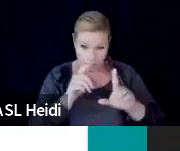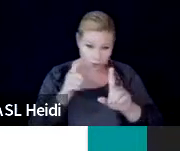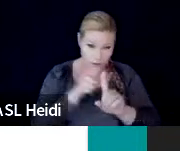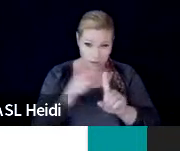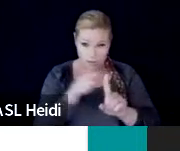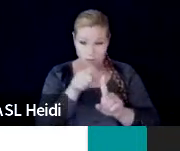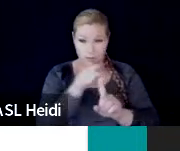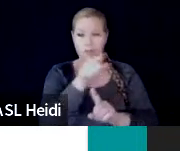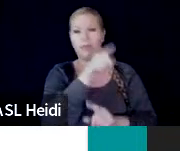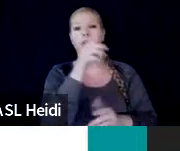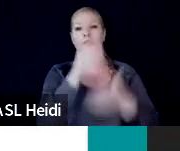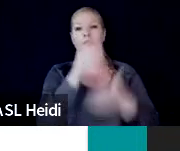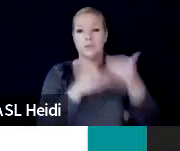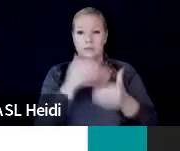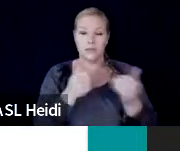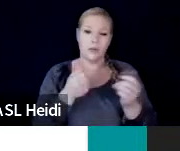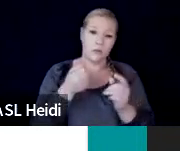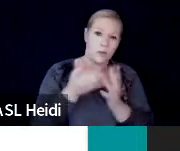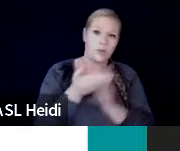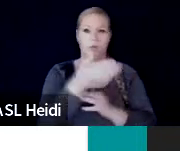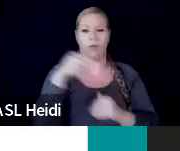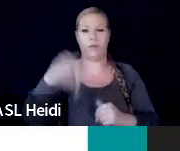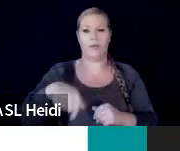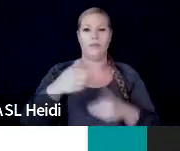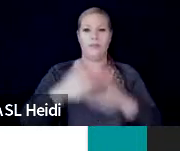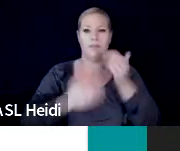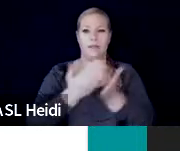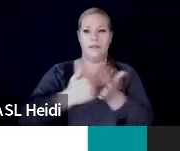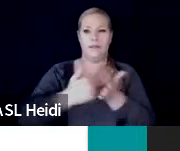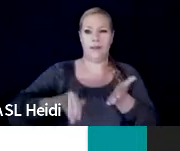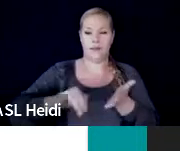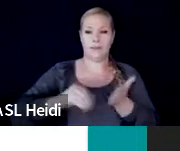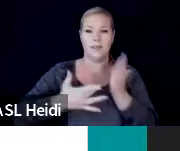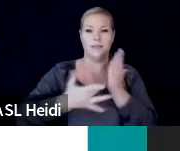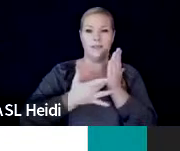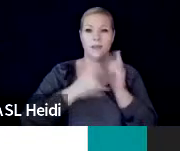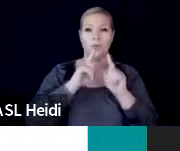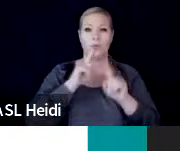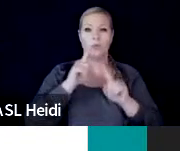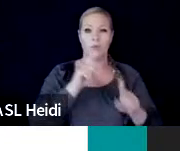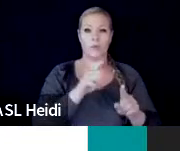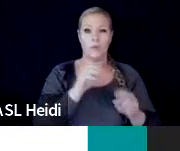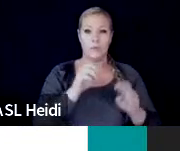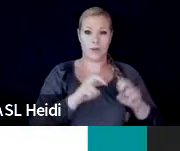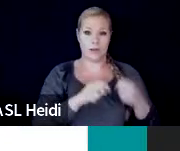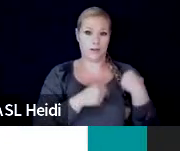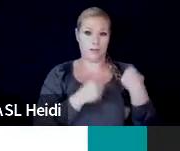So we are preparing technical reports and analysis for